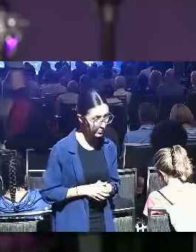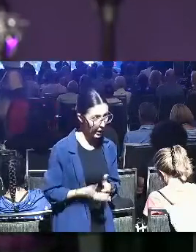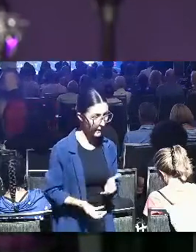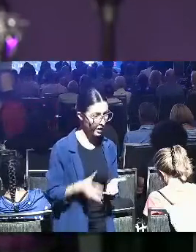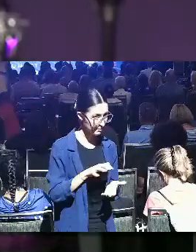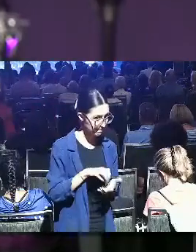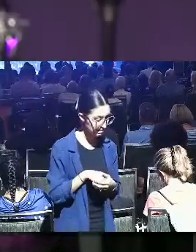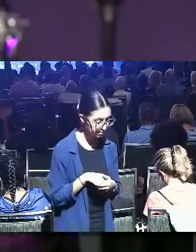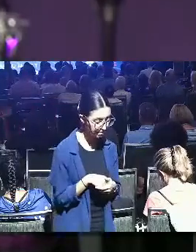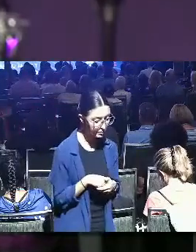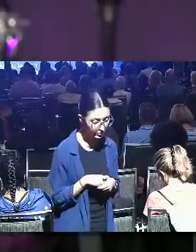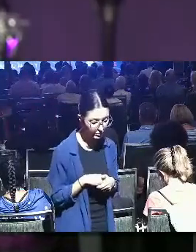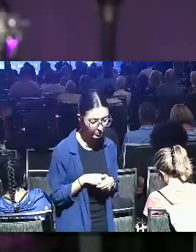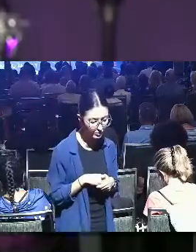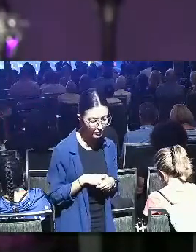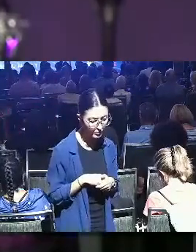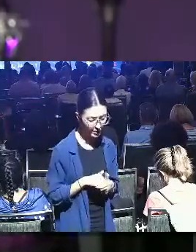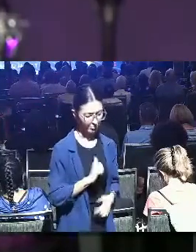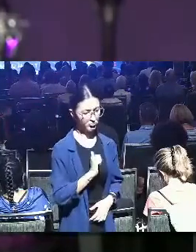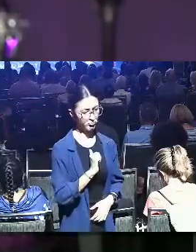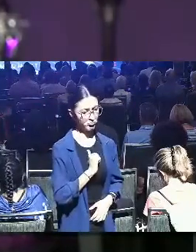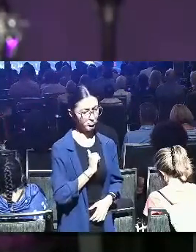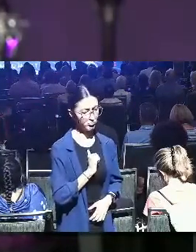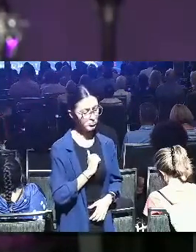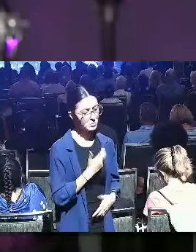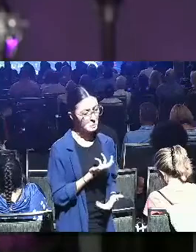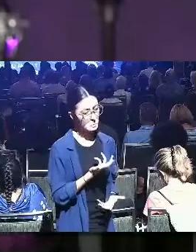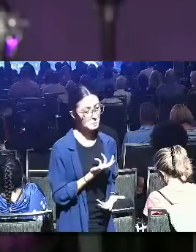You know, I think it's really important for us